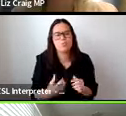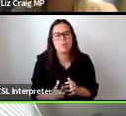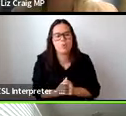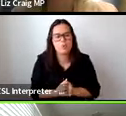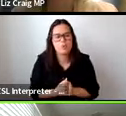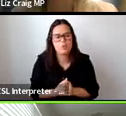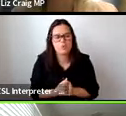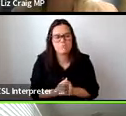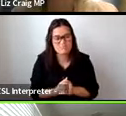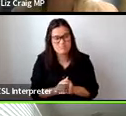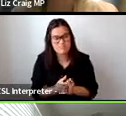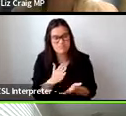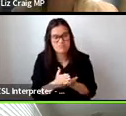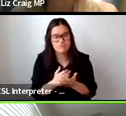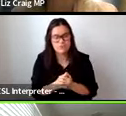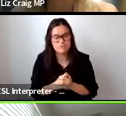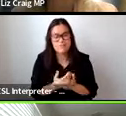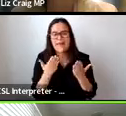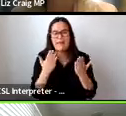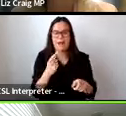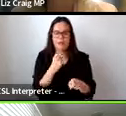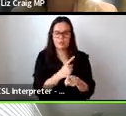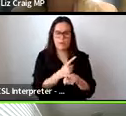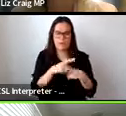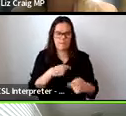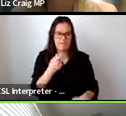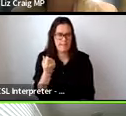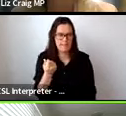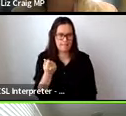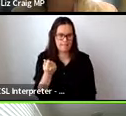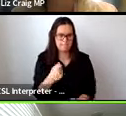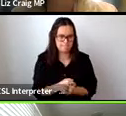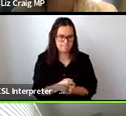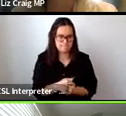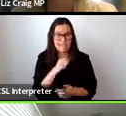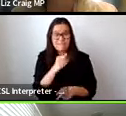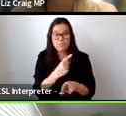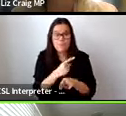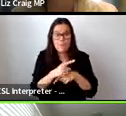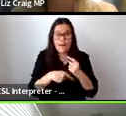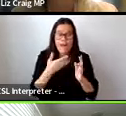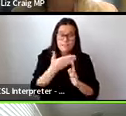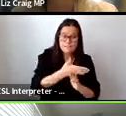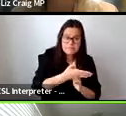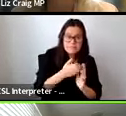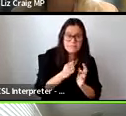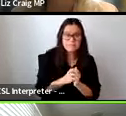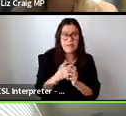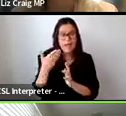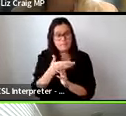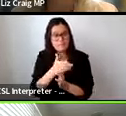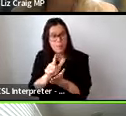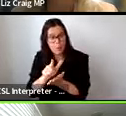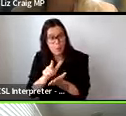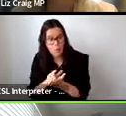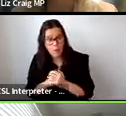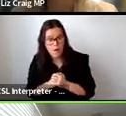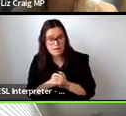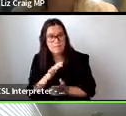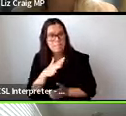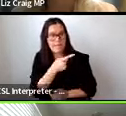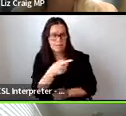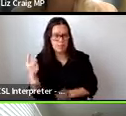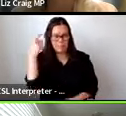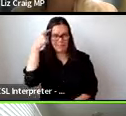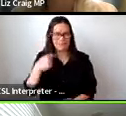next talk to the issue of cost. When you talk about accessibility and accessibility legislation, the question may come to your